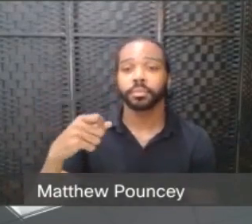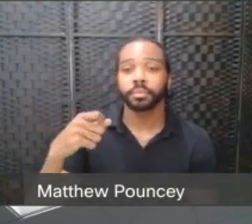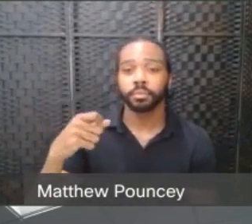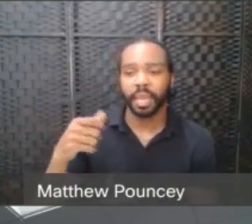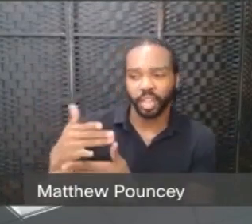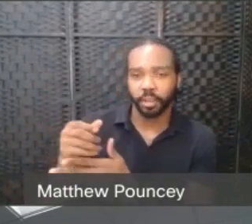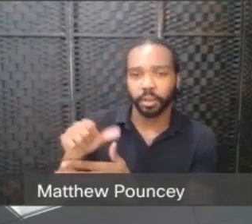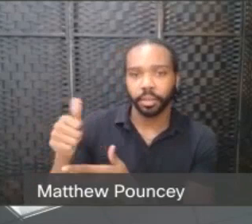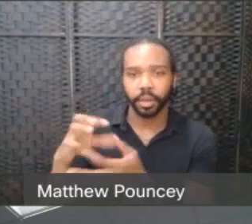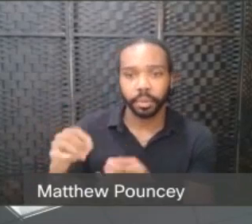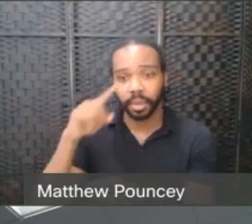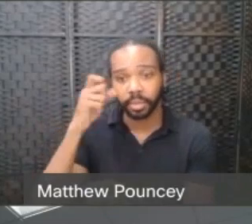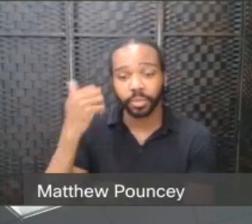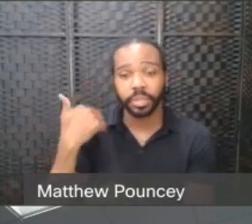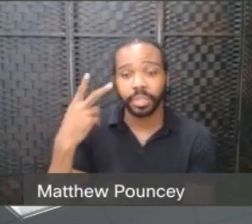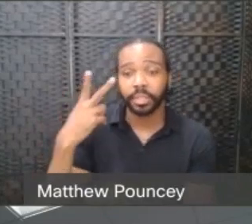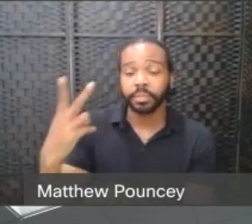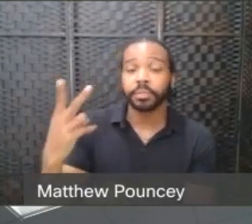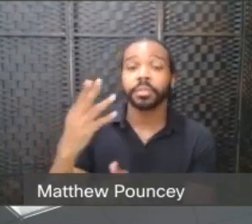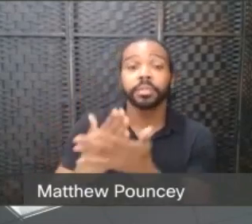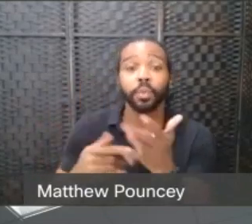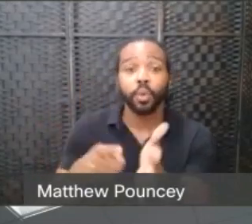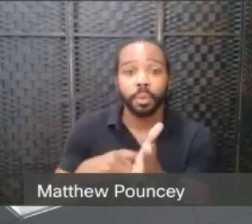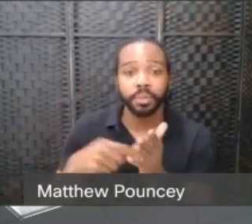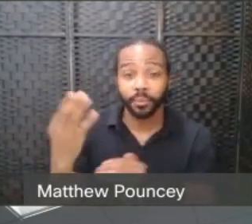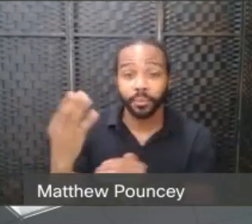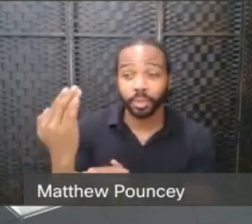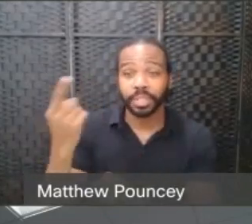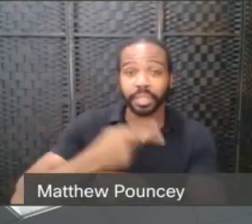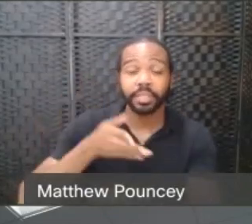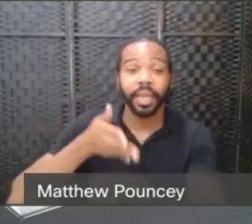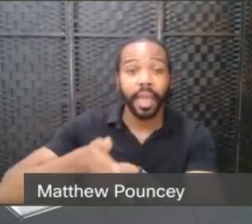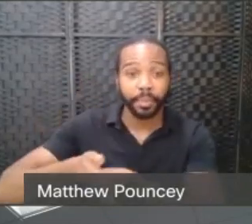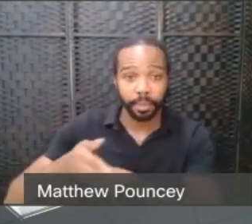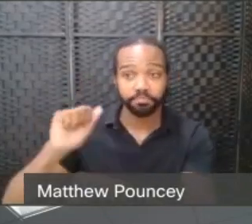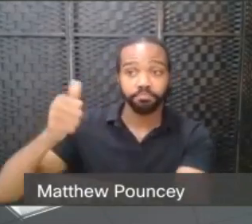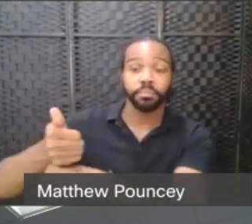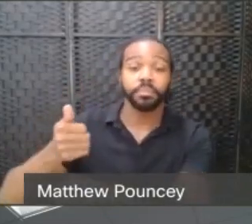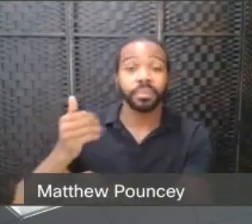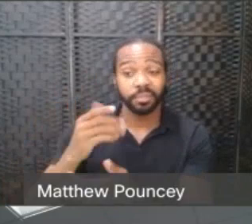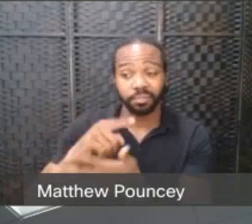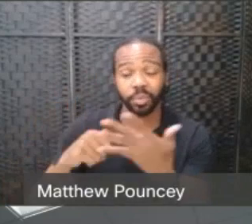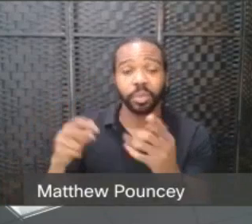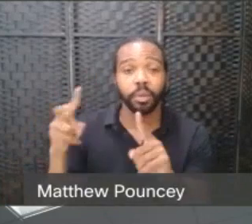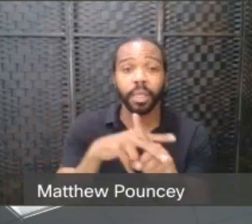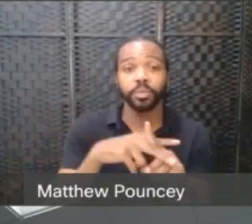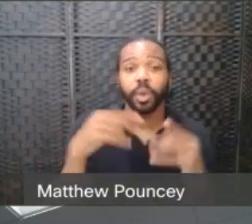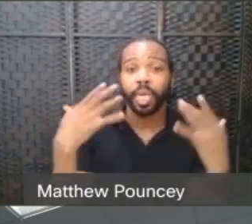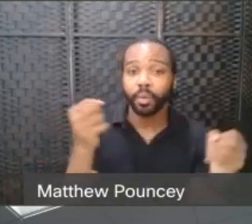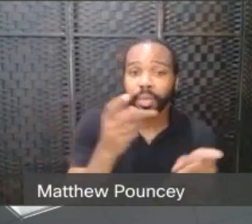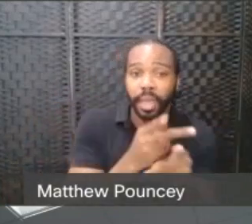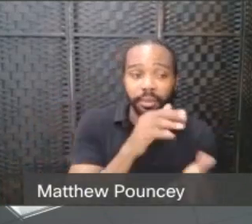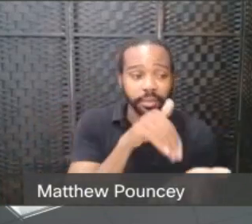are some requirements that are 14 days from that time. And a lot of these requirements apply to healthcare type facilities and healthcare settings that